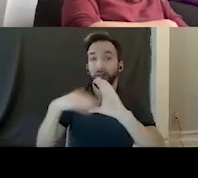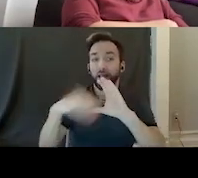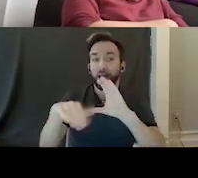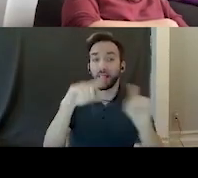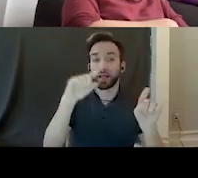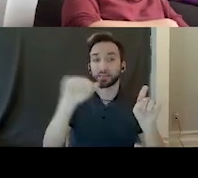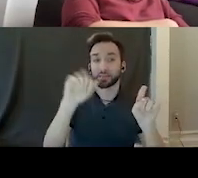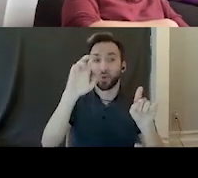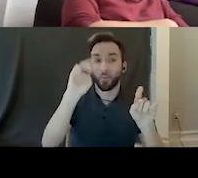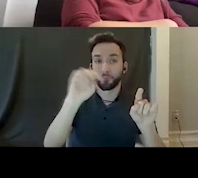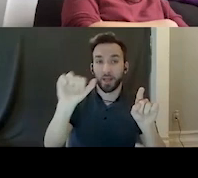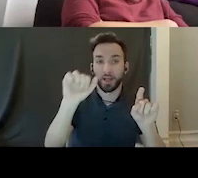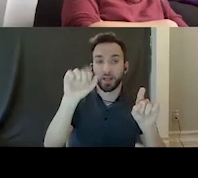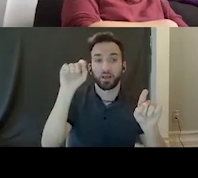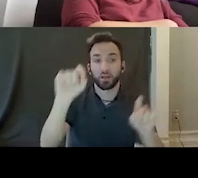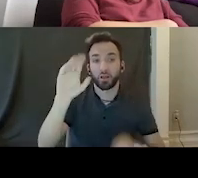it's